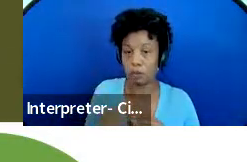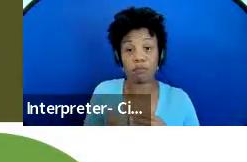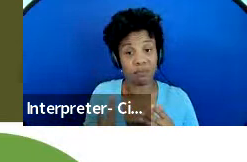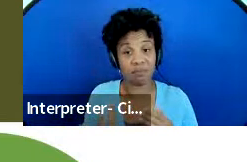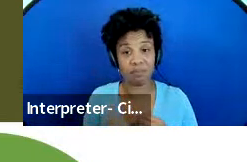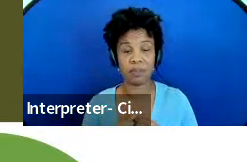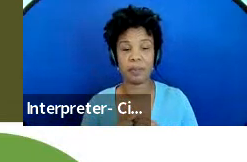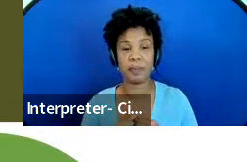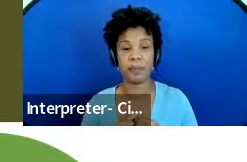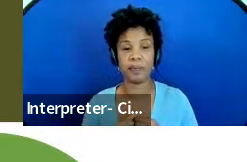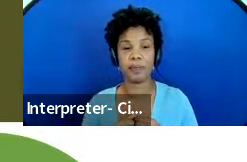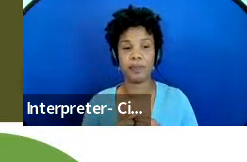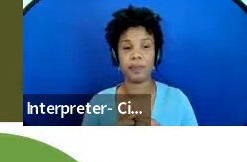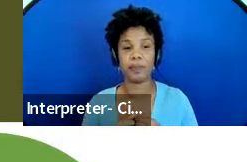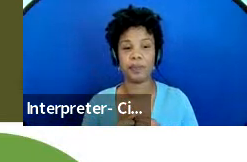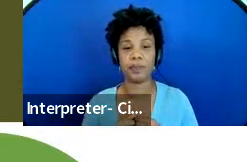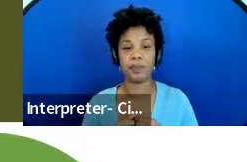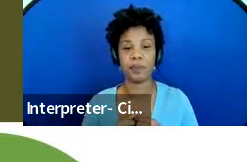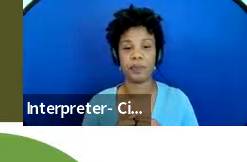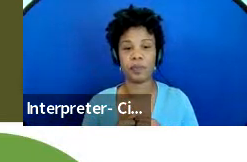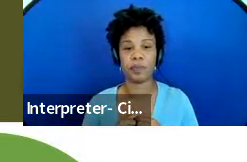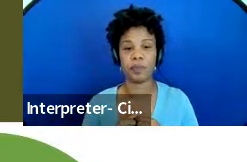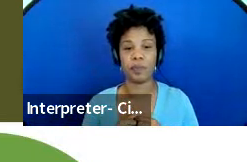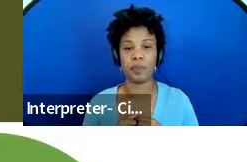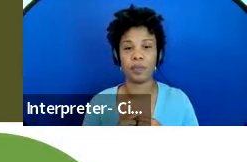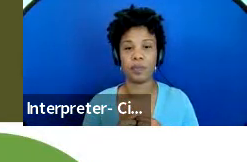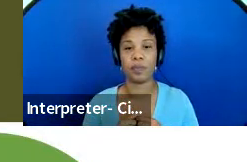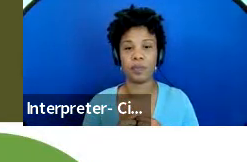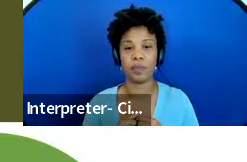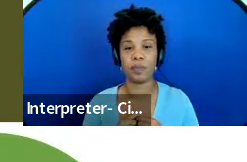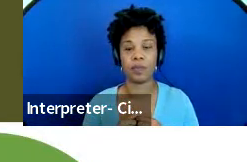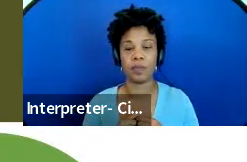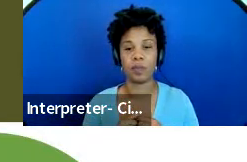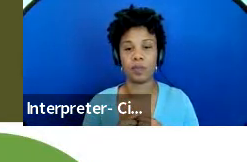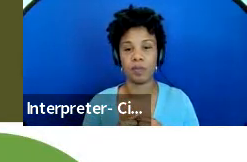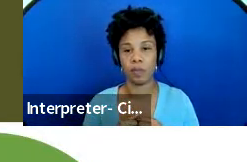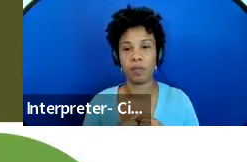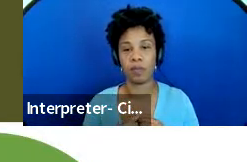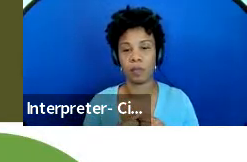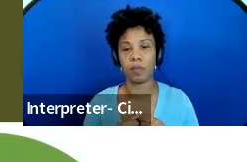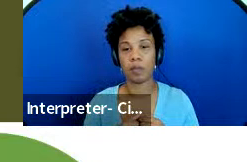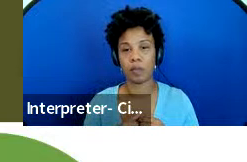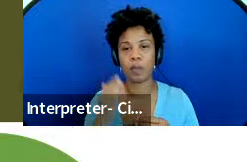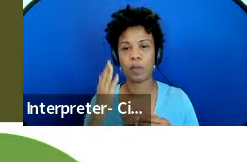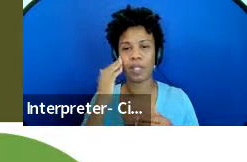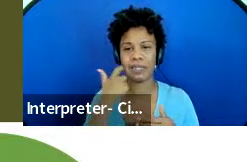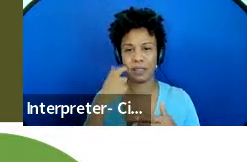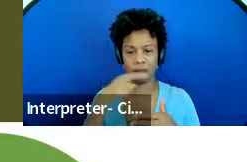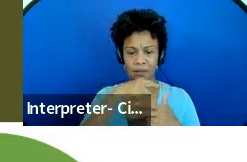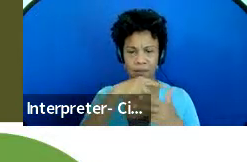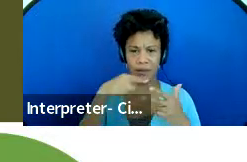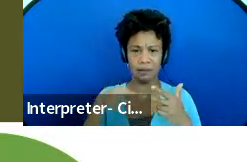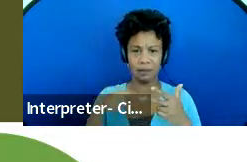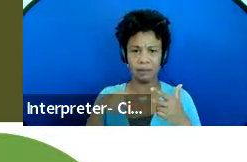the common principles of these instruments is the affirmation of individual worth. And when we look at the different